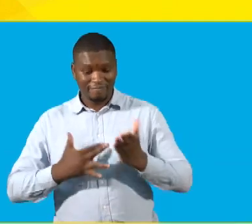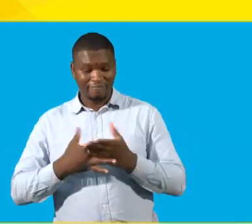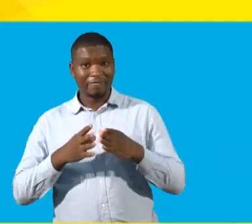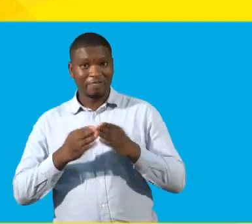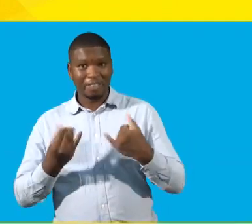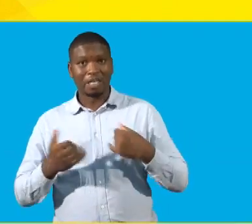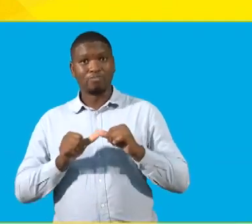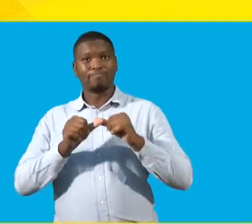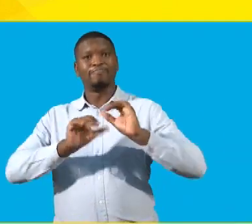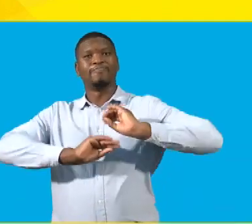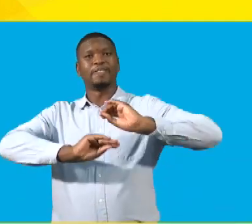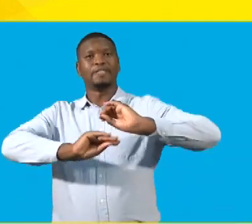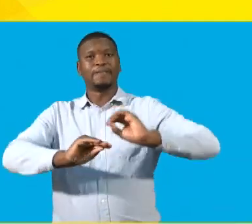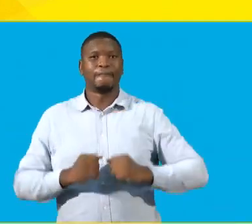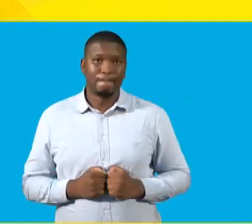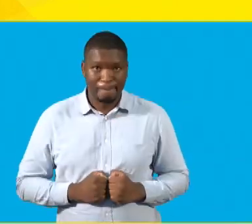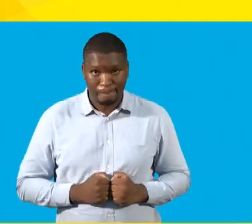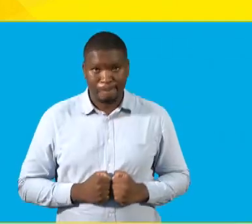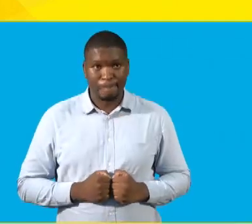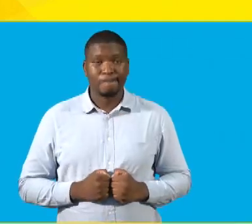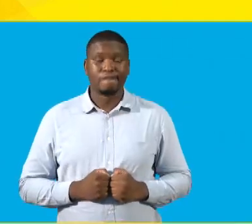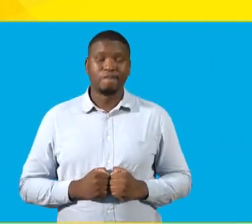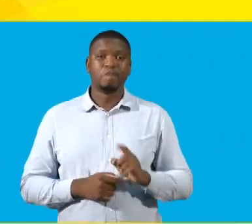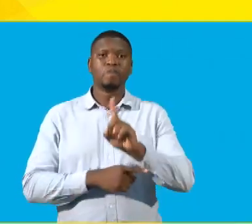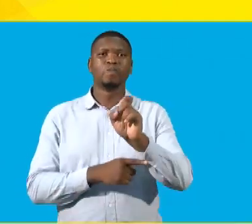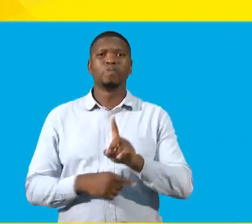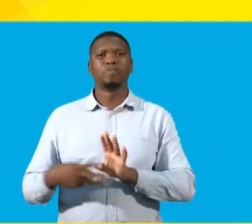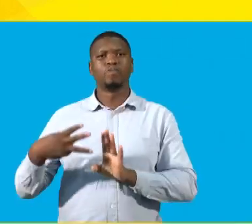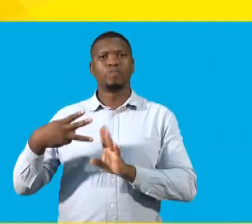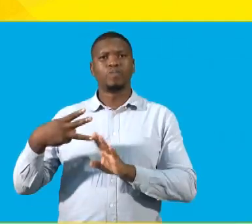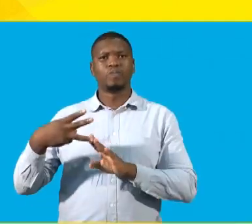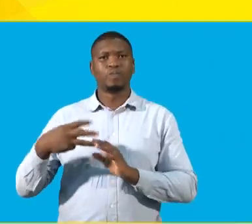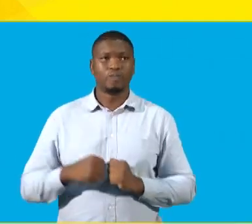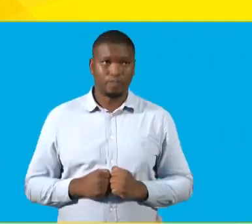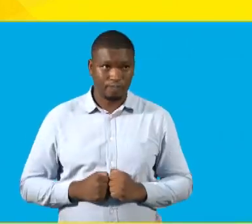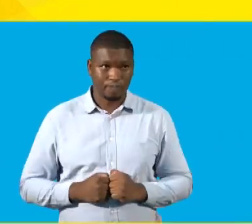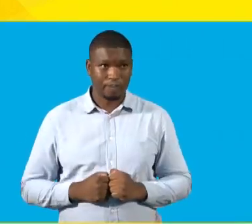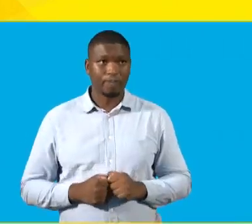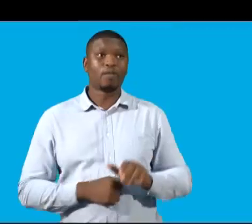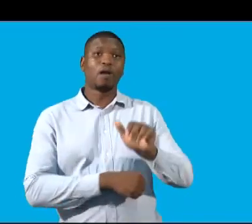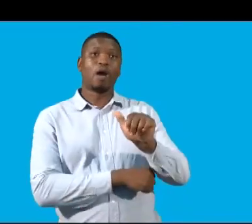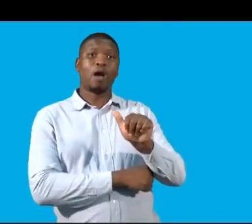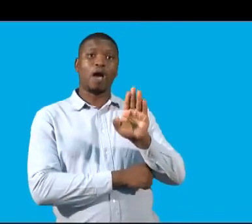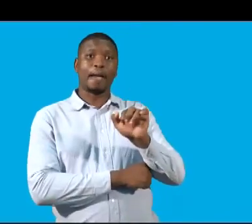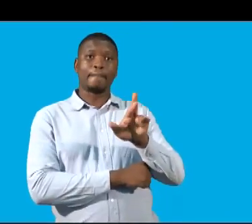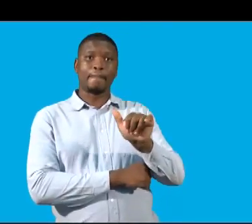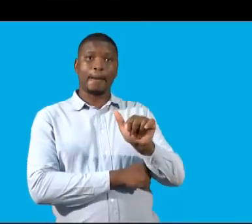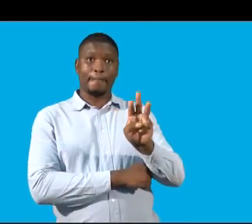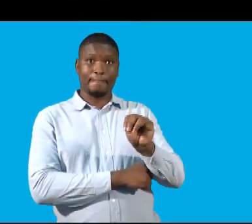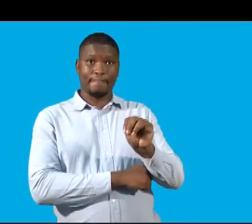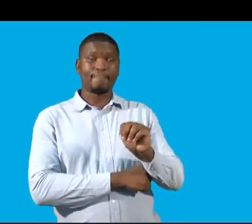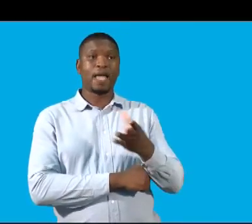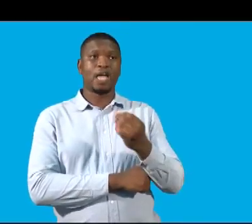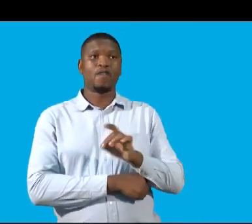Welcome back from the ad break, and let's continue with our lesson. Now, moving over to that third question, it says there, Abram has